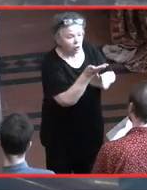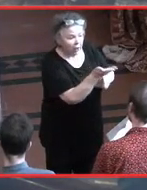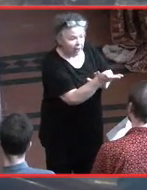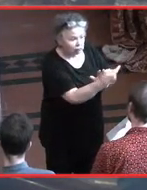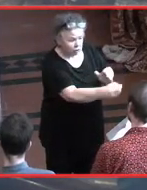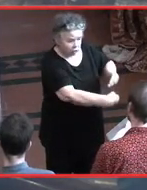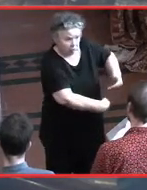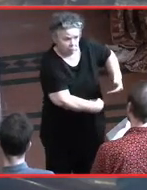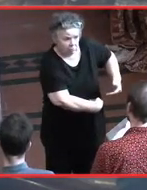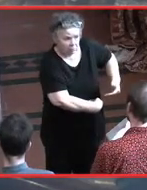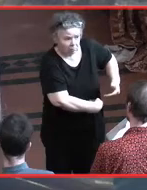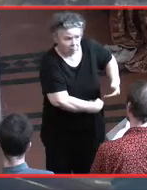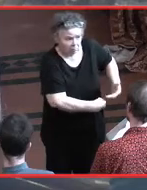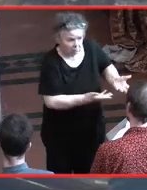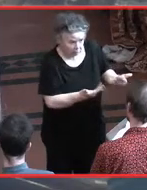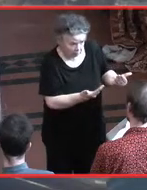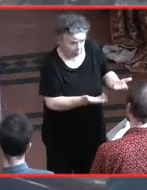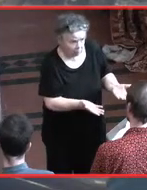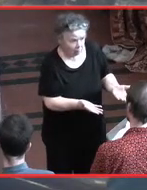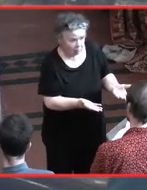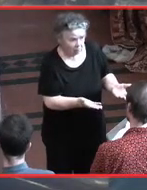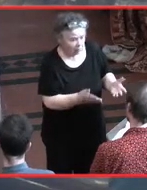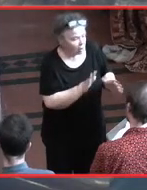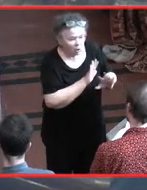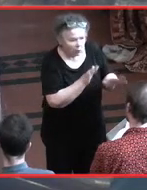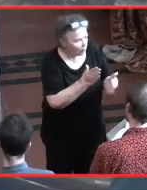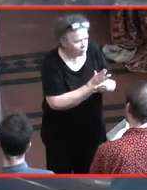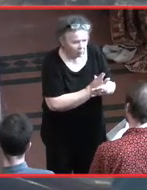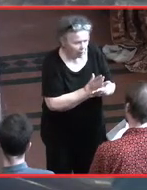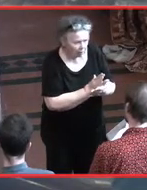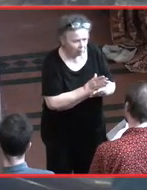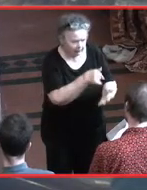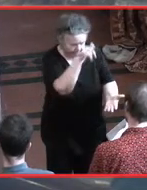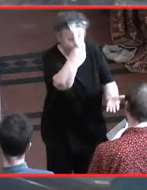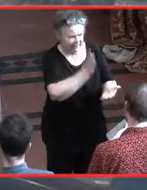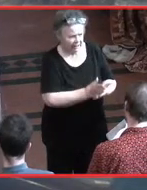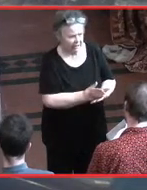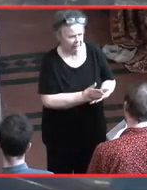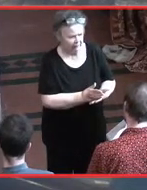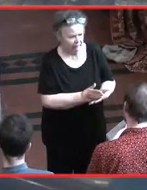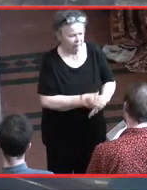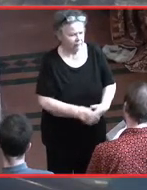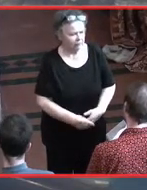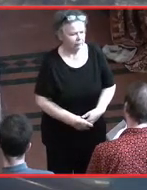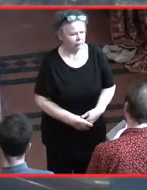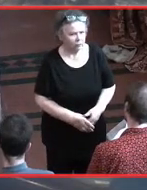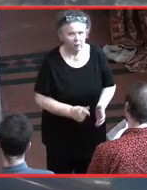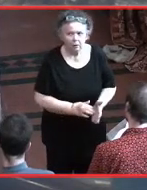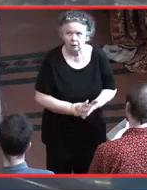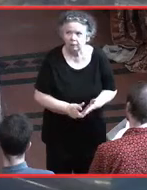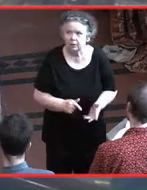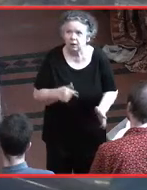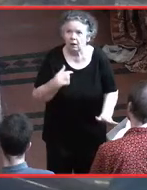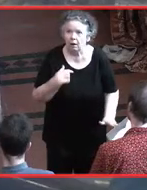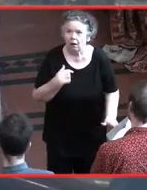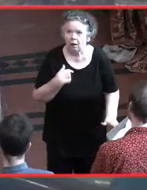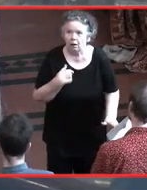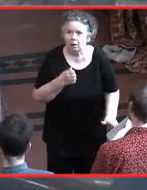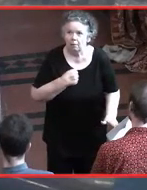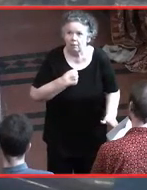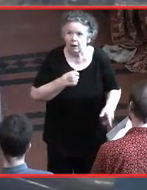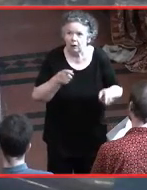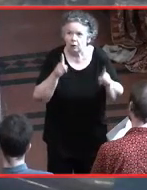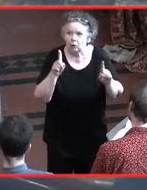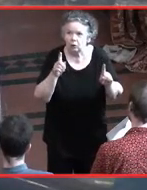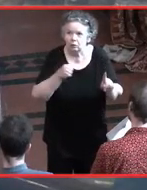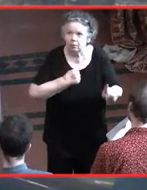put it in my side. Do not doubt, but believe." Thomas answered him, "My